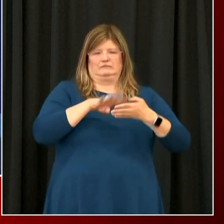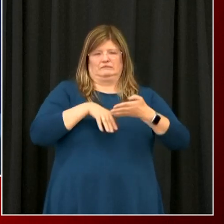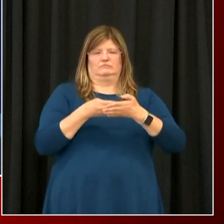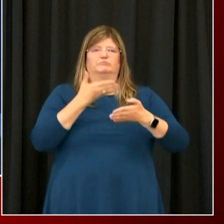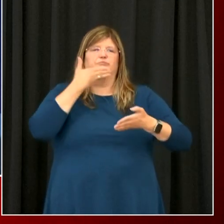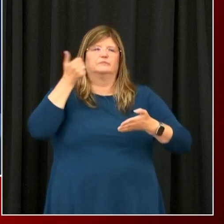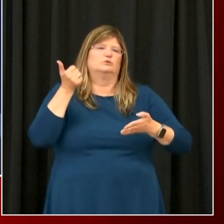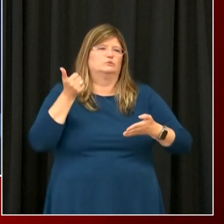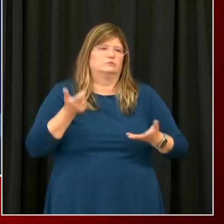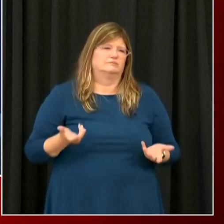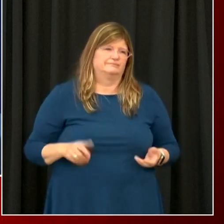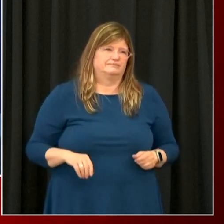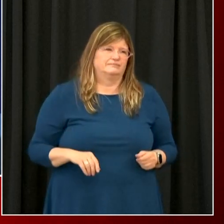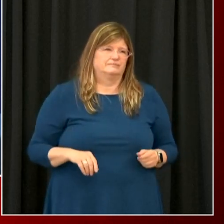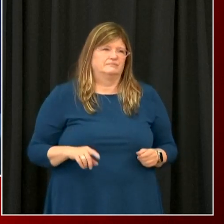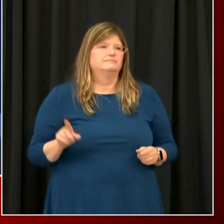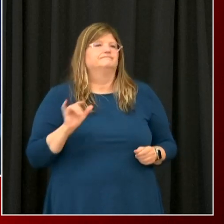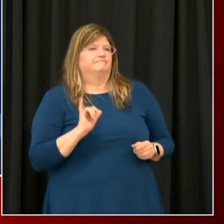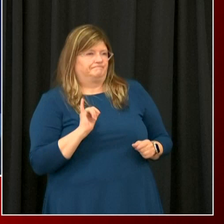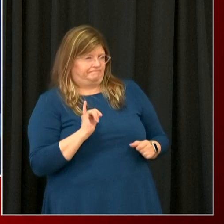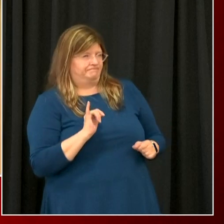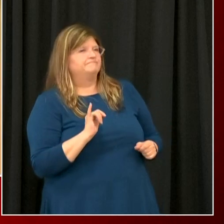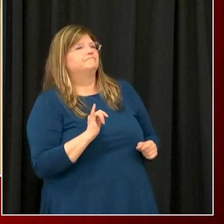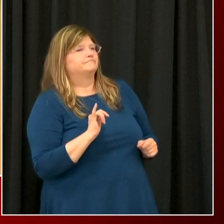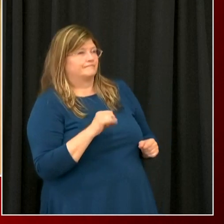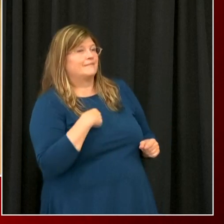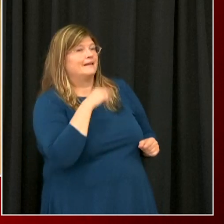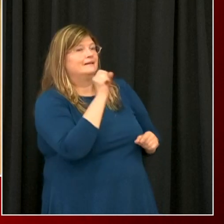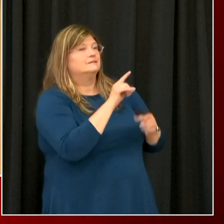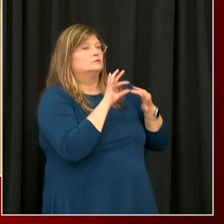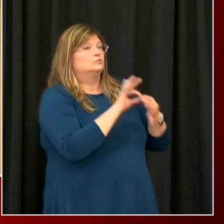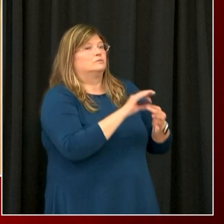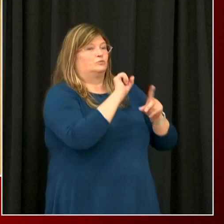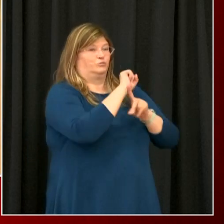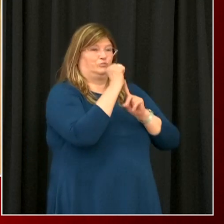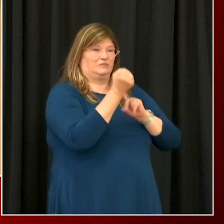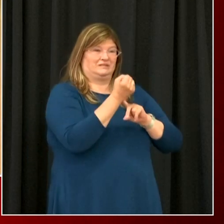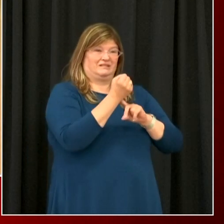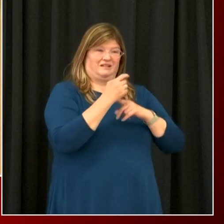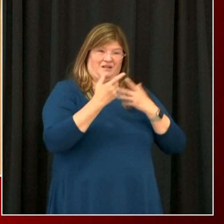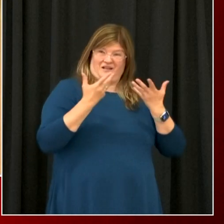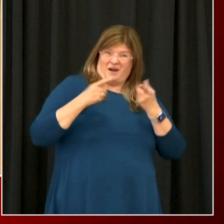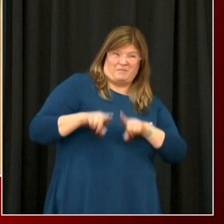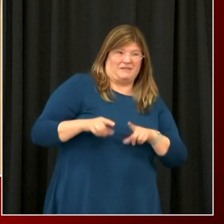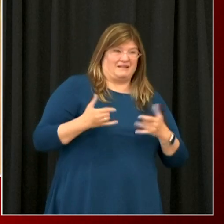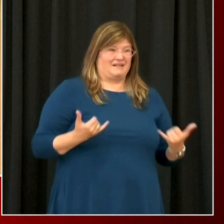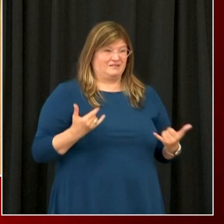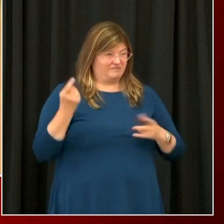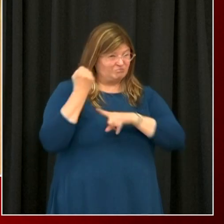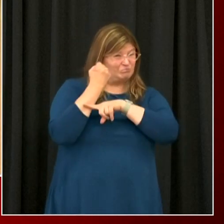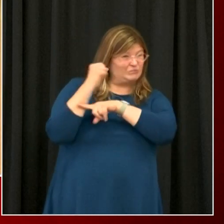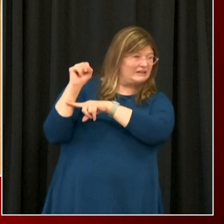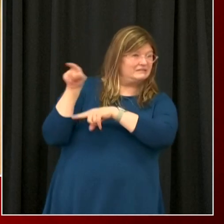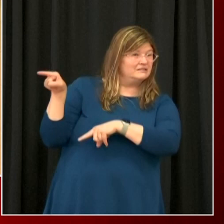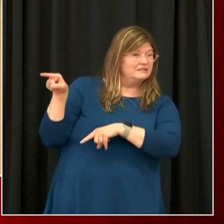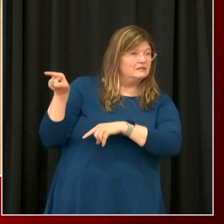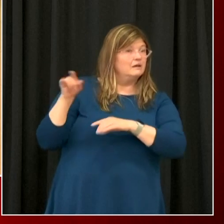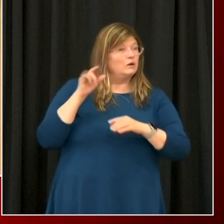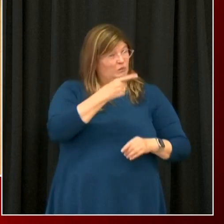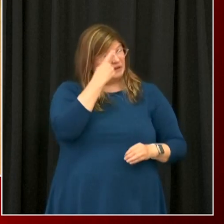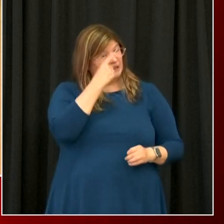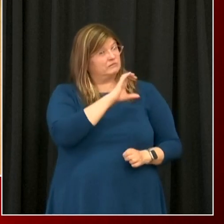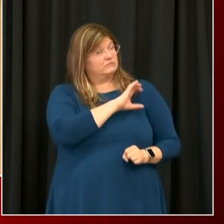point about we don't know how the situation now is playing out. Would you say that perhaps like law enforcement tactics, I'm thinking